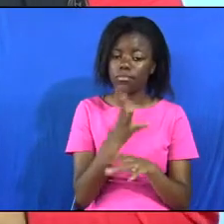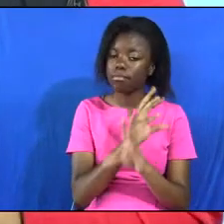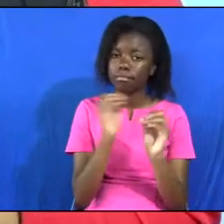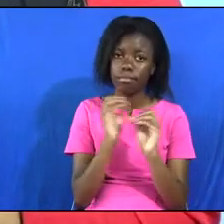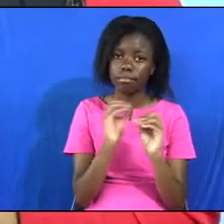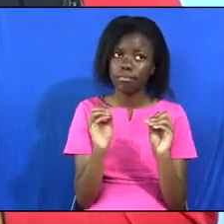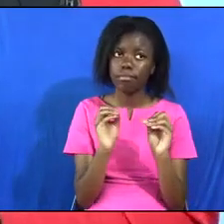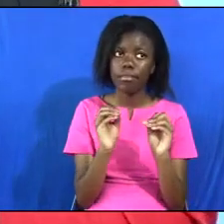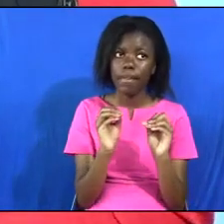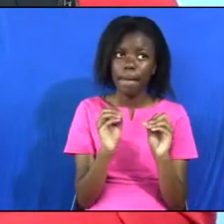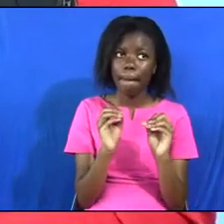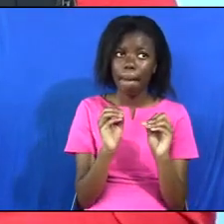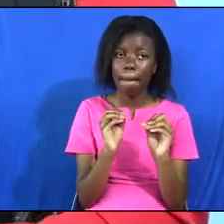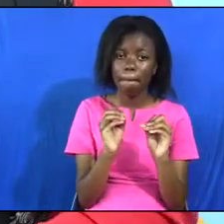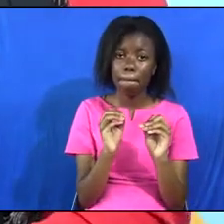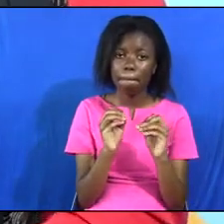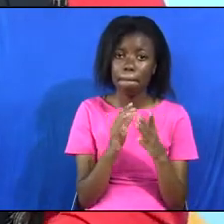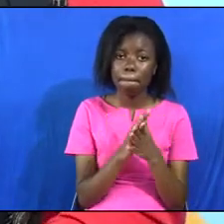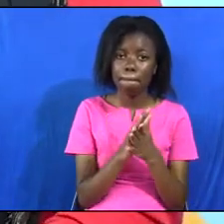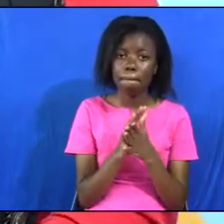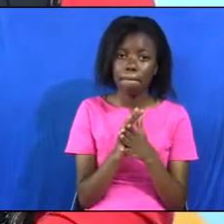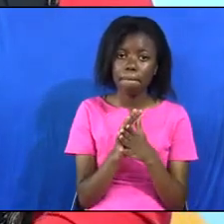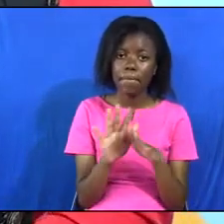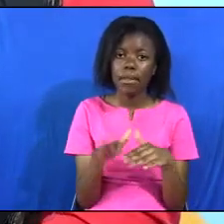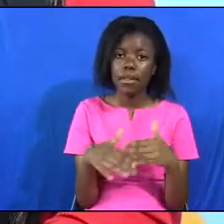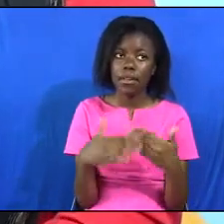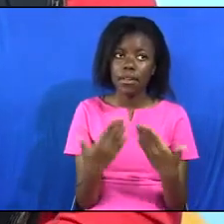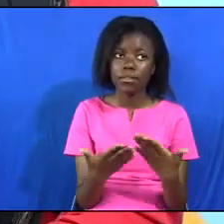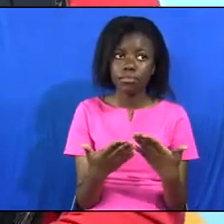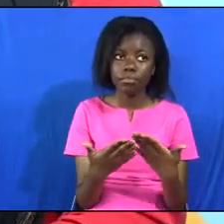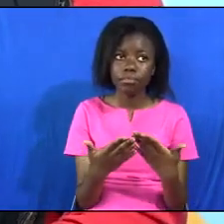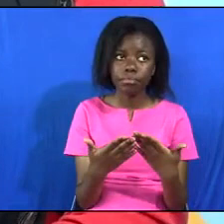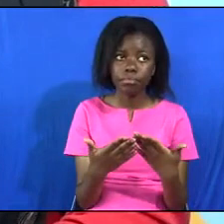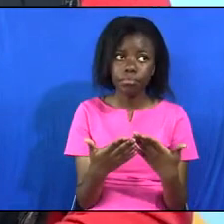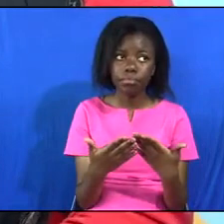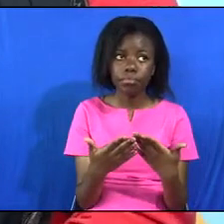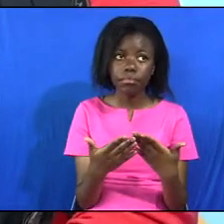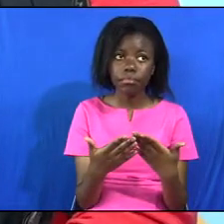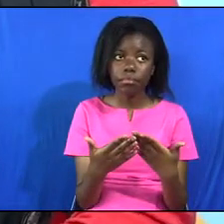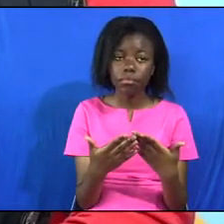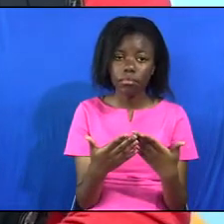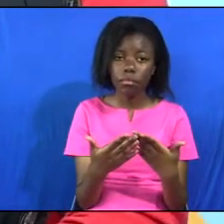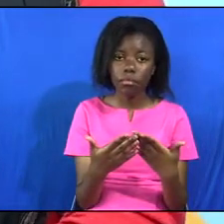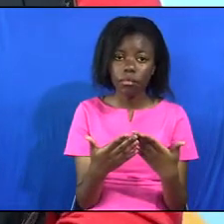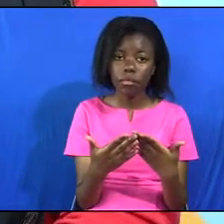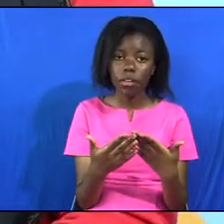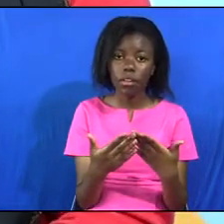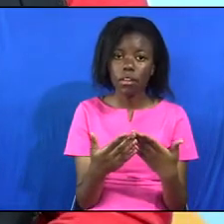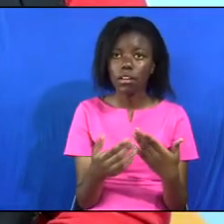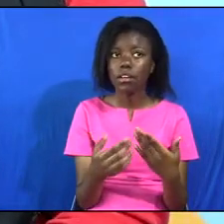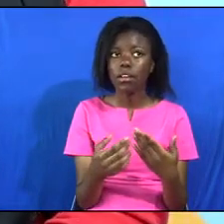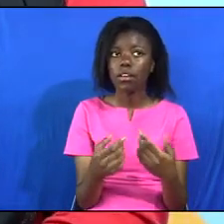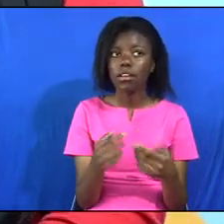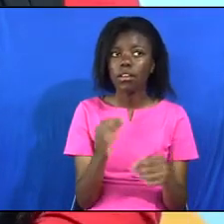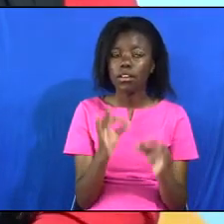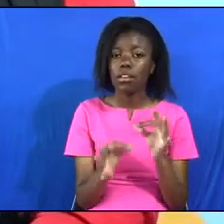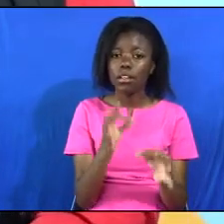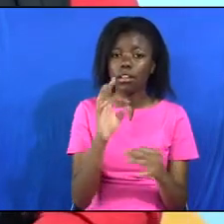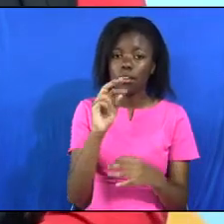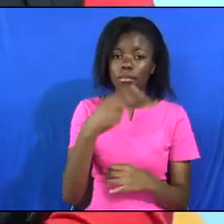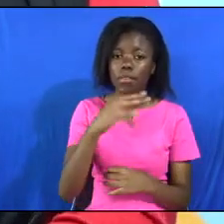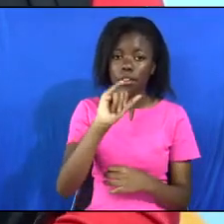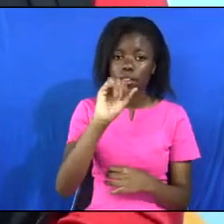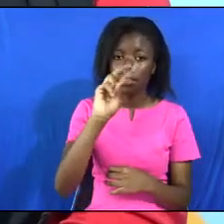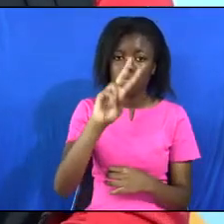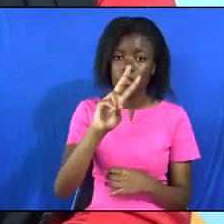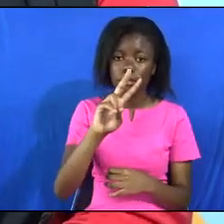to one another. So how do we again deal with stigma, whether it is HIV/AIDS, whether